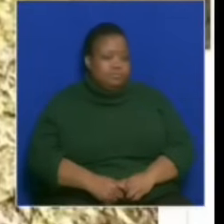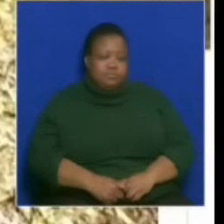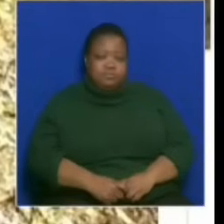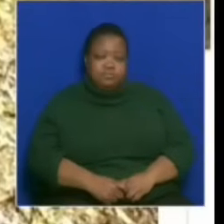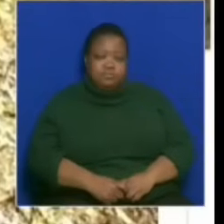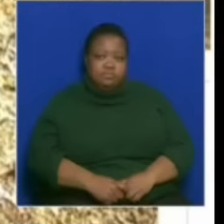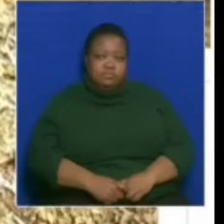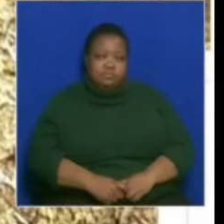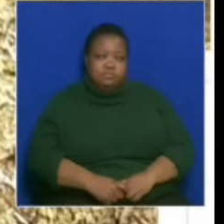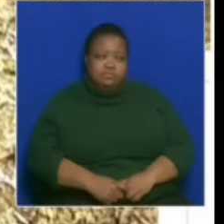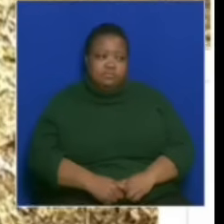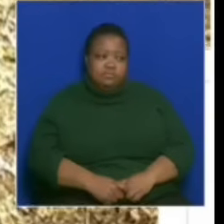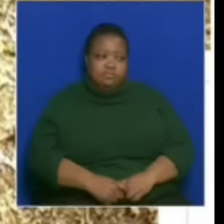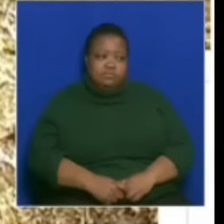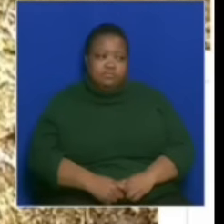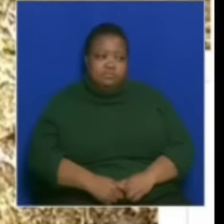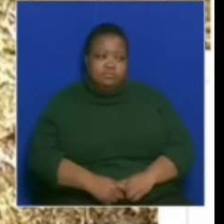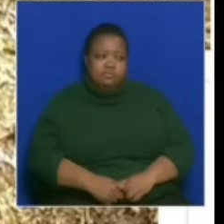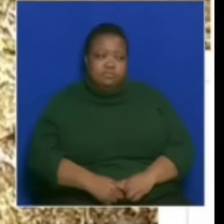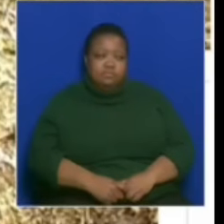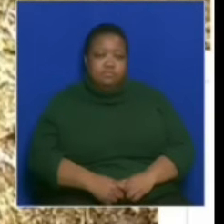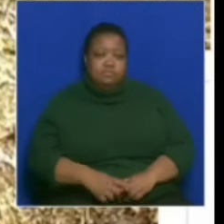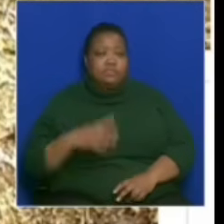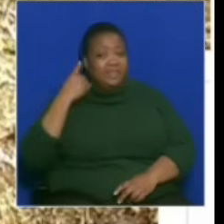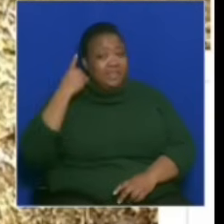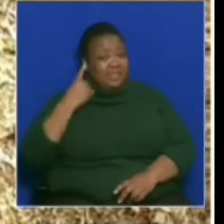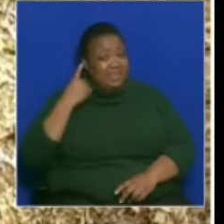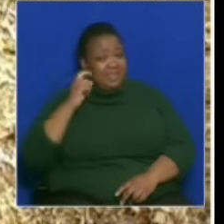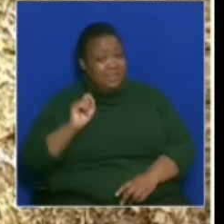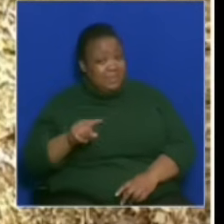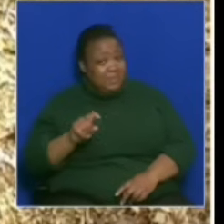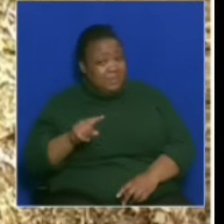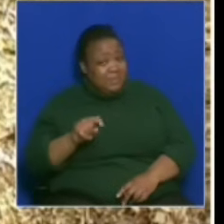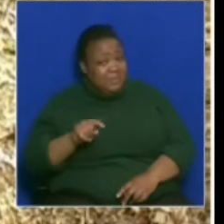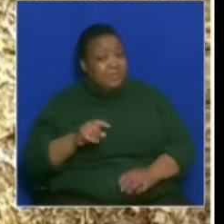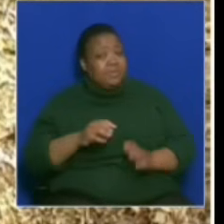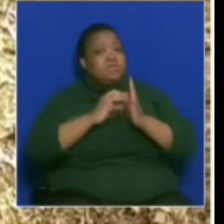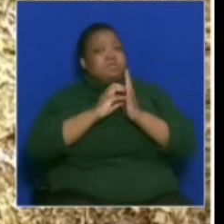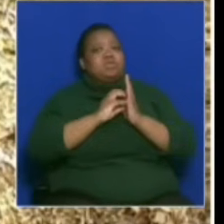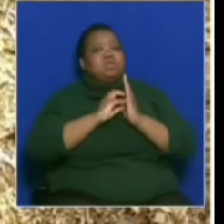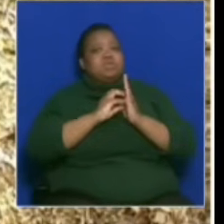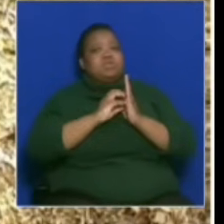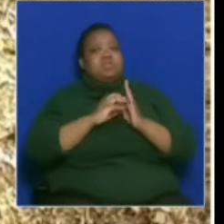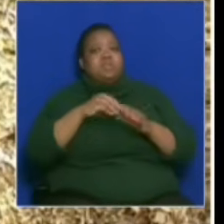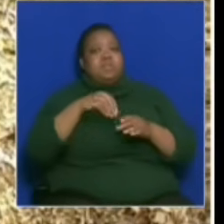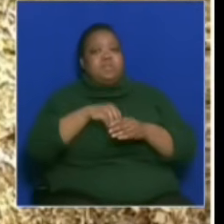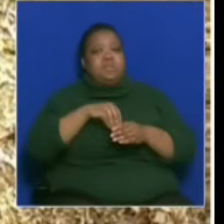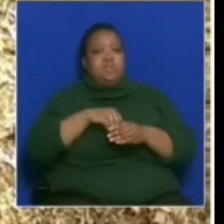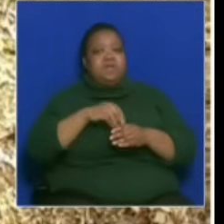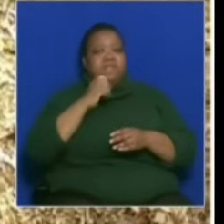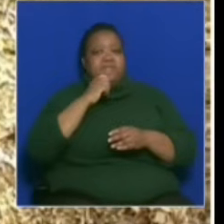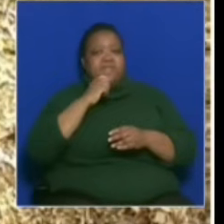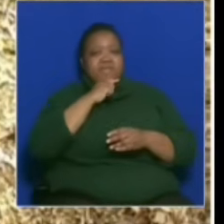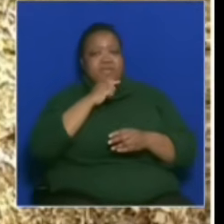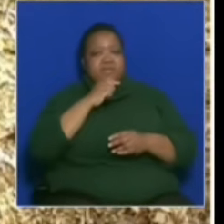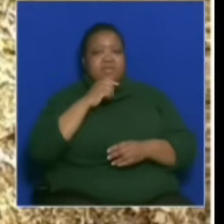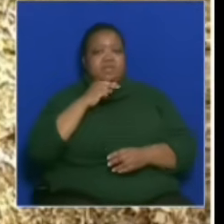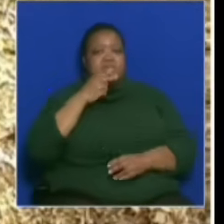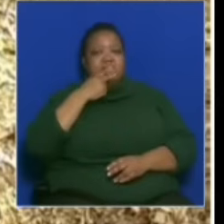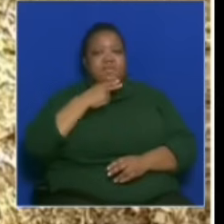I think that those would be examples of the contraband cigarettes that were allegedly